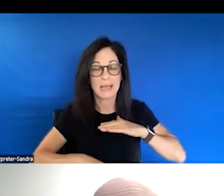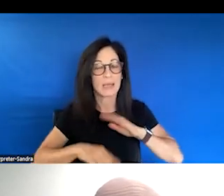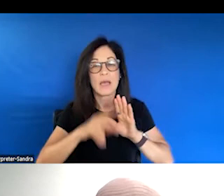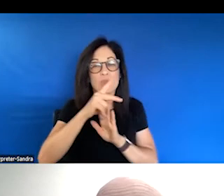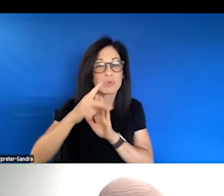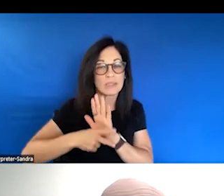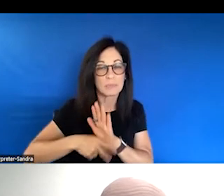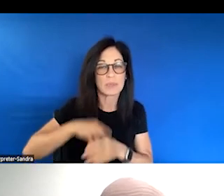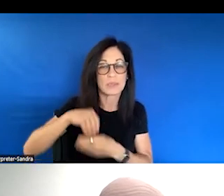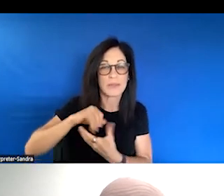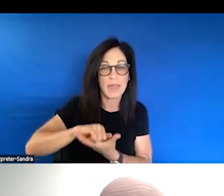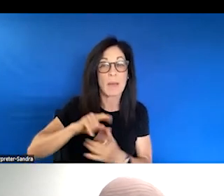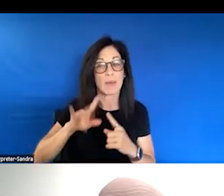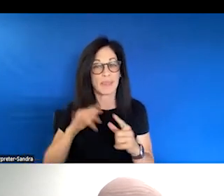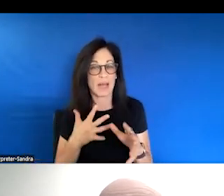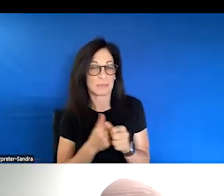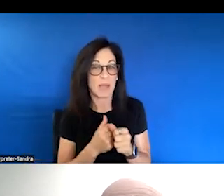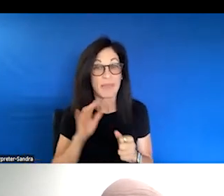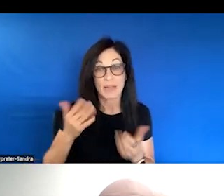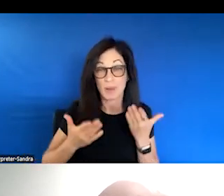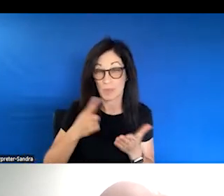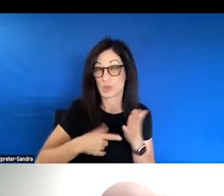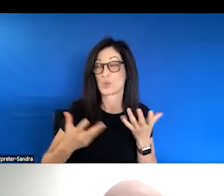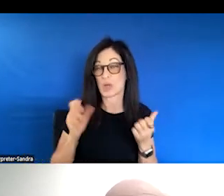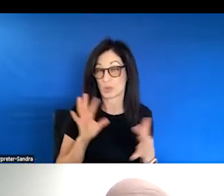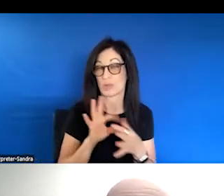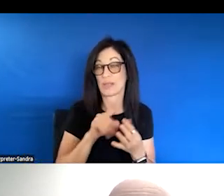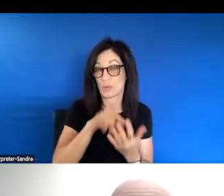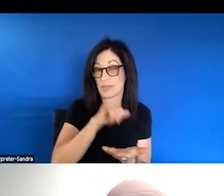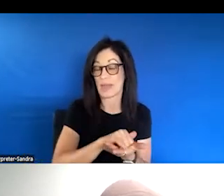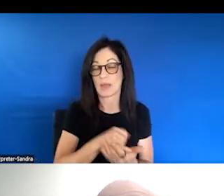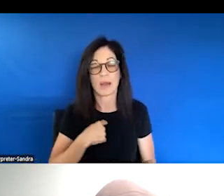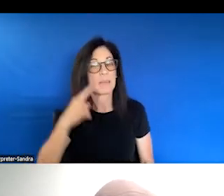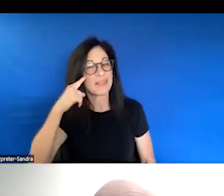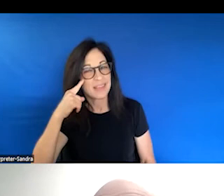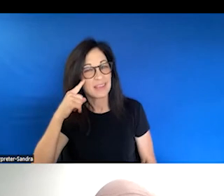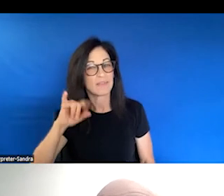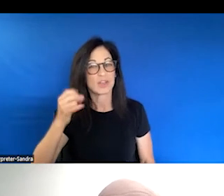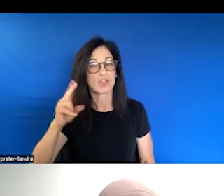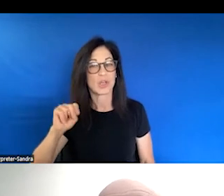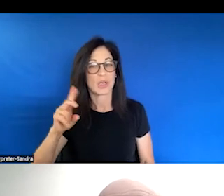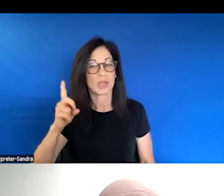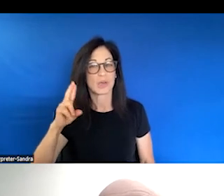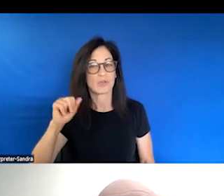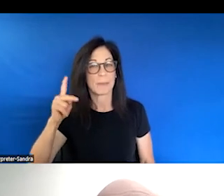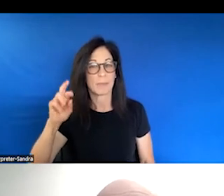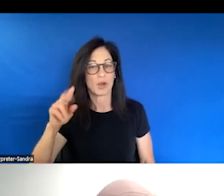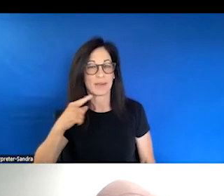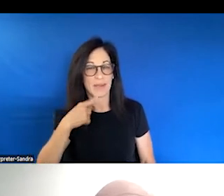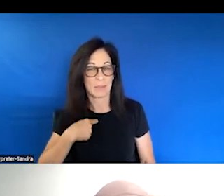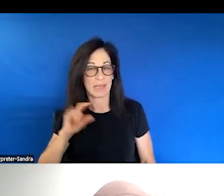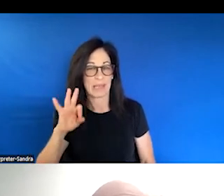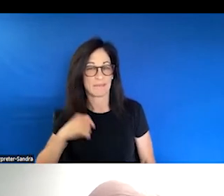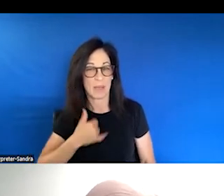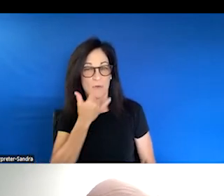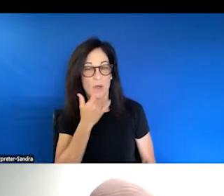updated. That's probably the one you want to link to. And I believe John Draper can correct me, but I think it's going